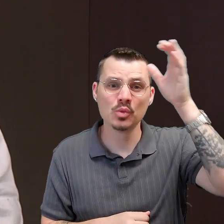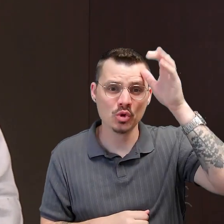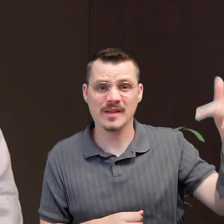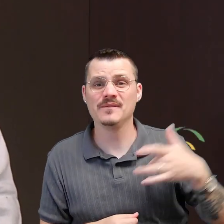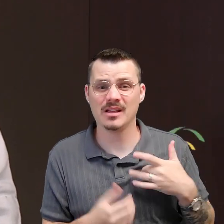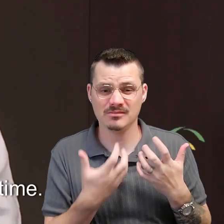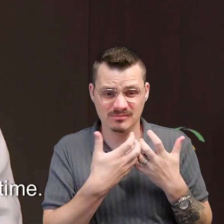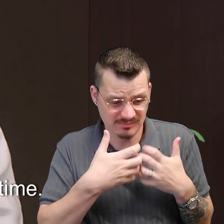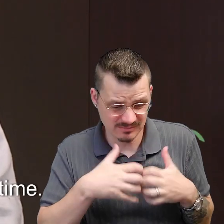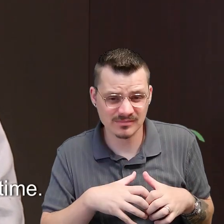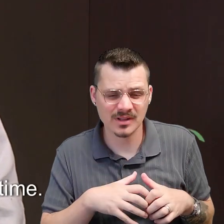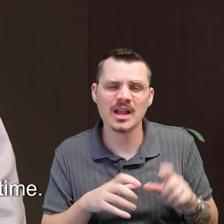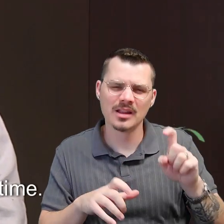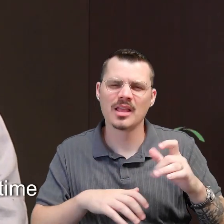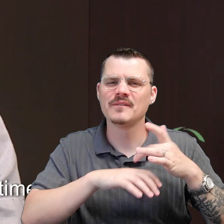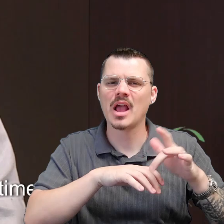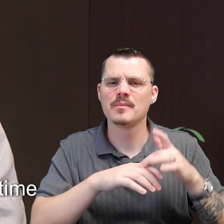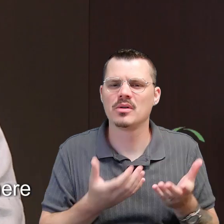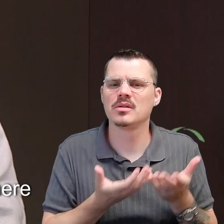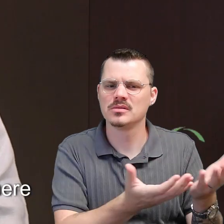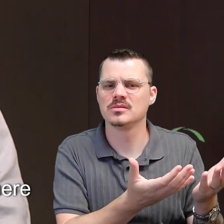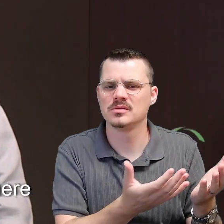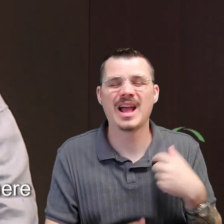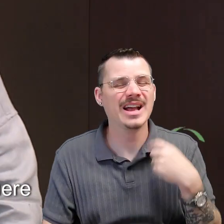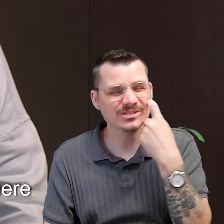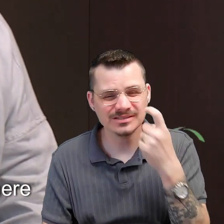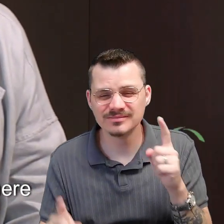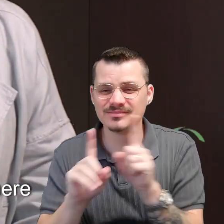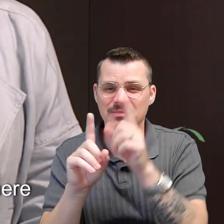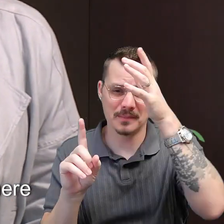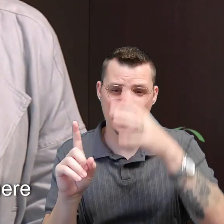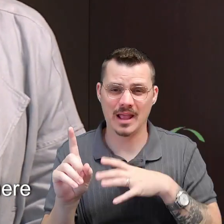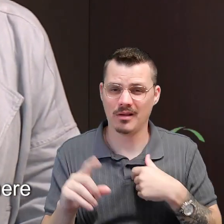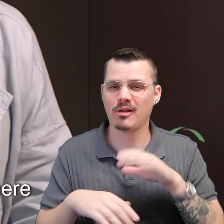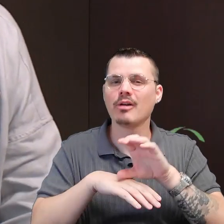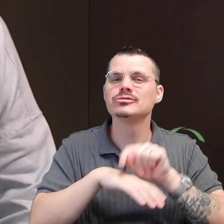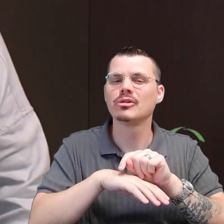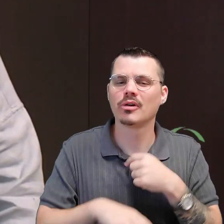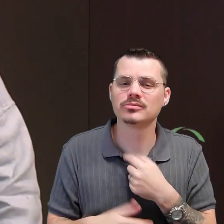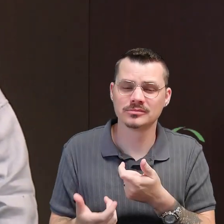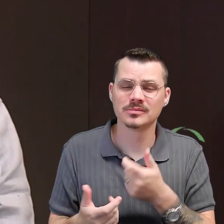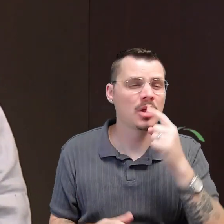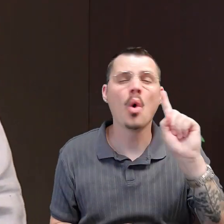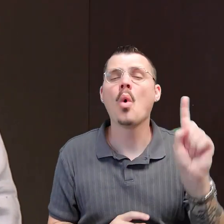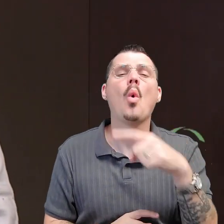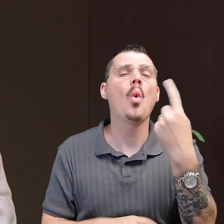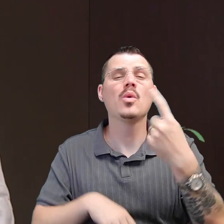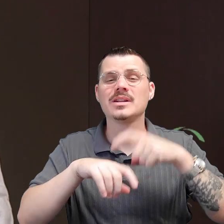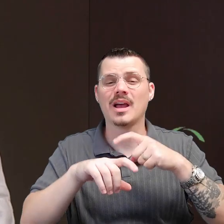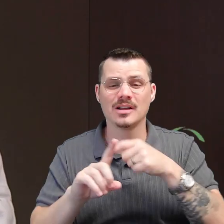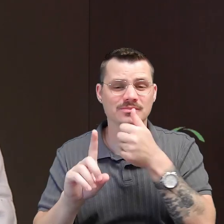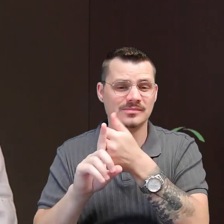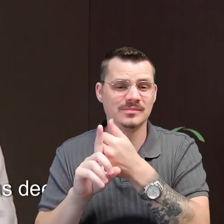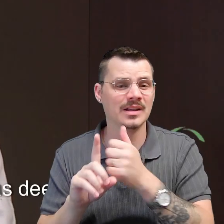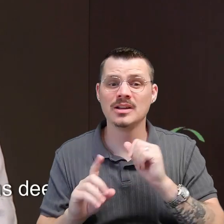him, we need to have that available all the time. I just saw a man in a consultation where the only time